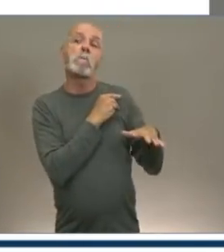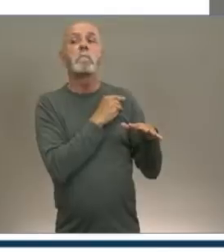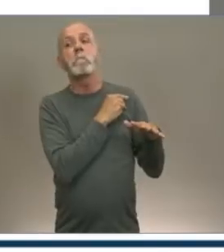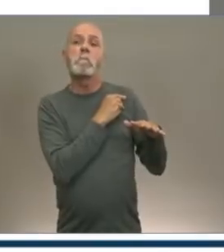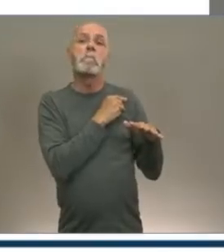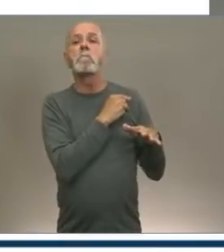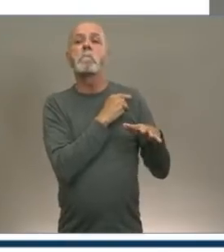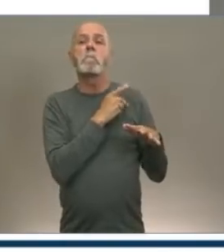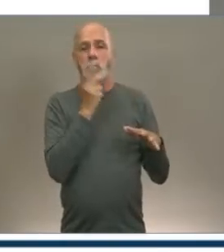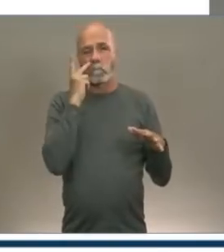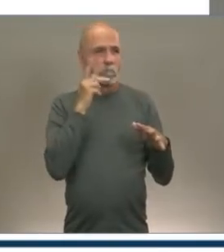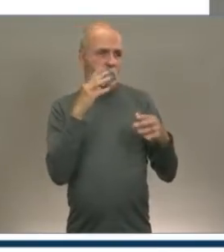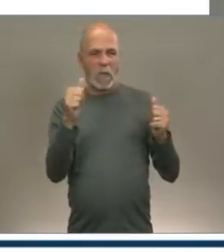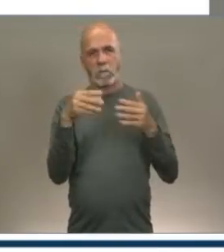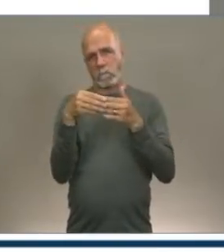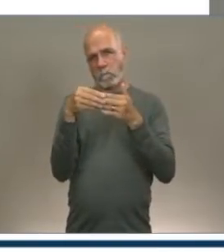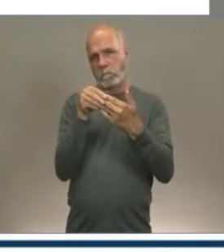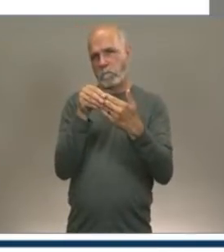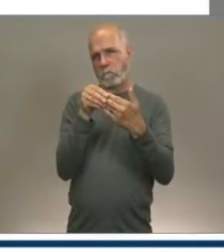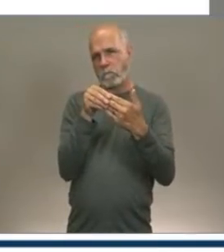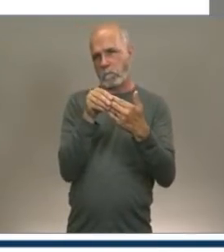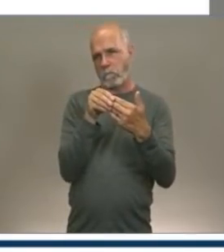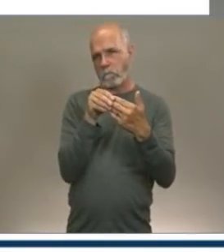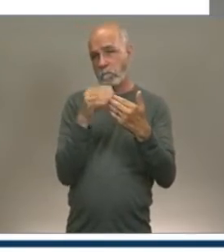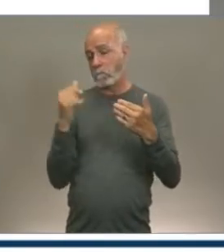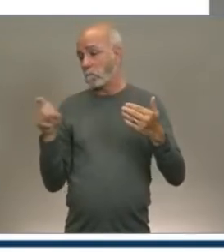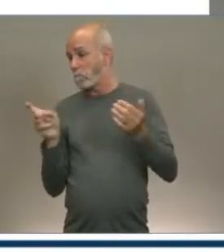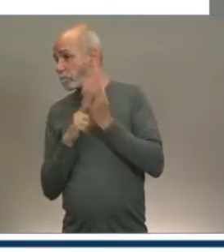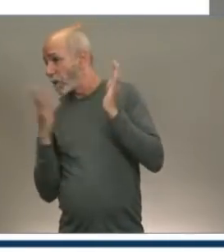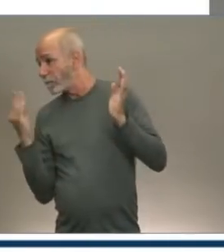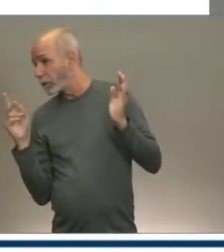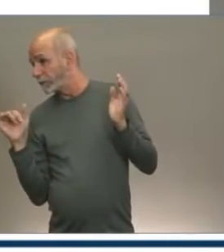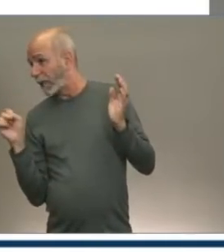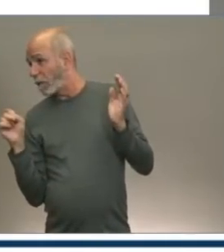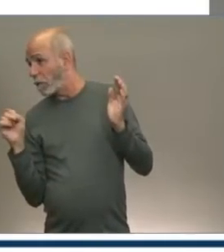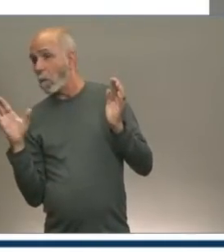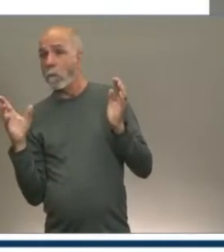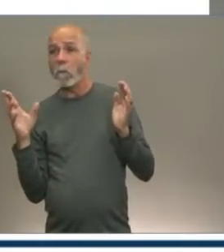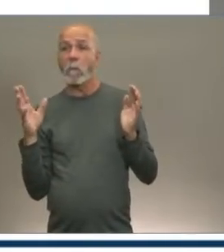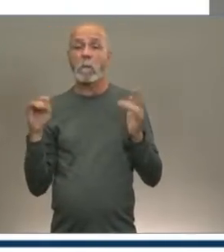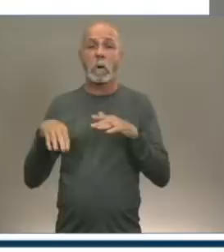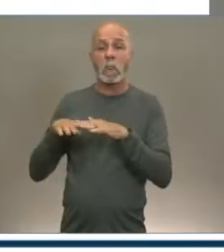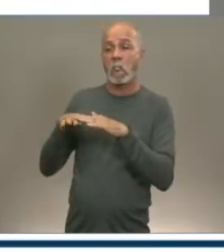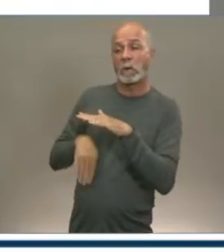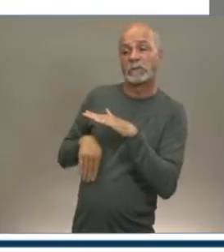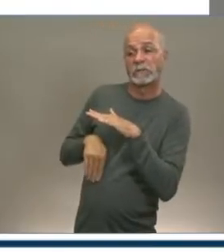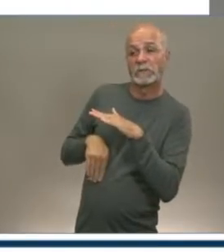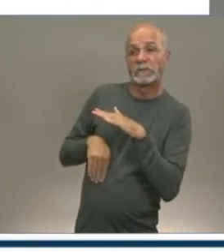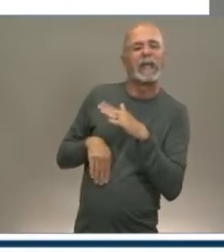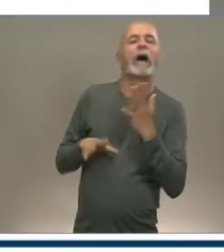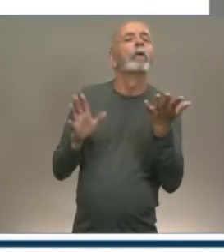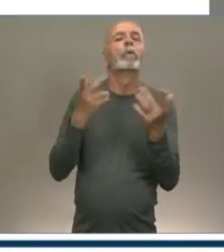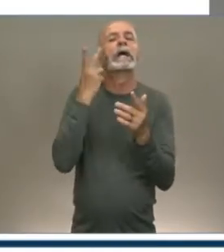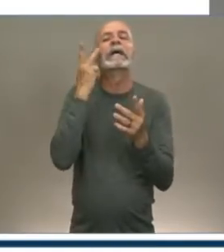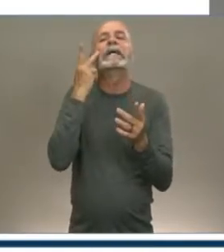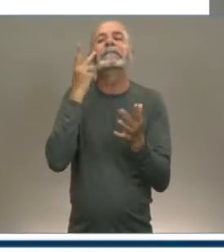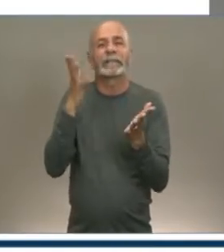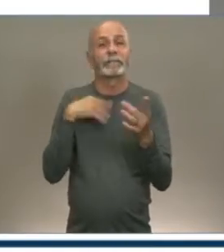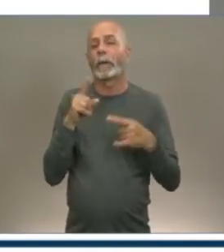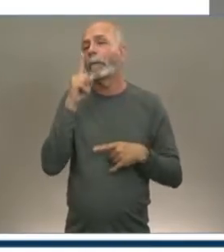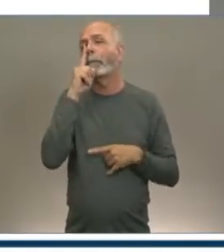people's quarantine requirements based on their vaccine status and testing. Exactly what that looks